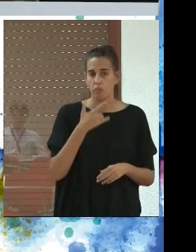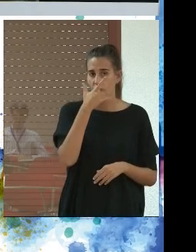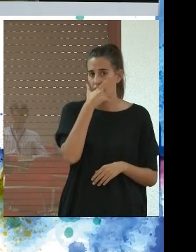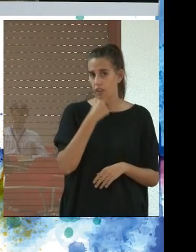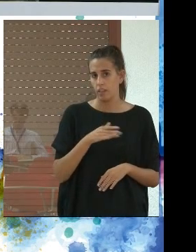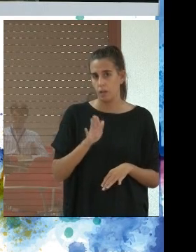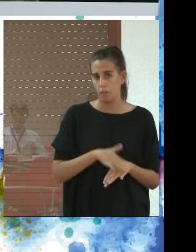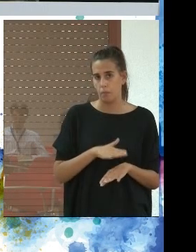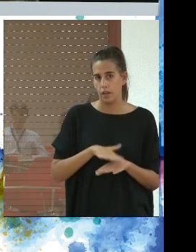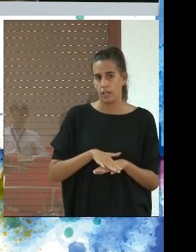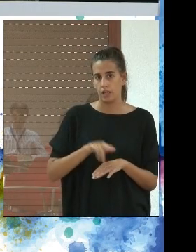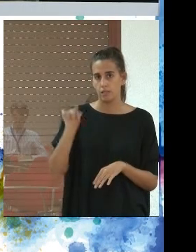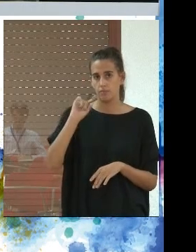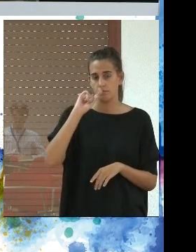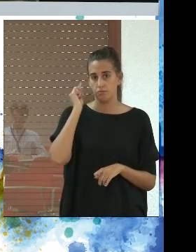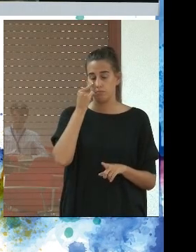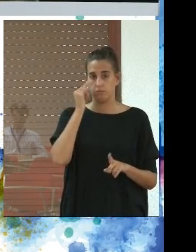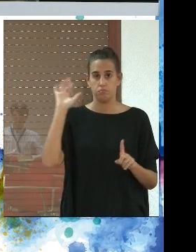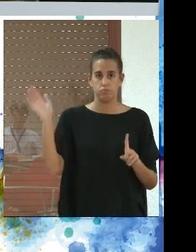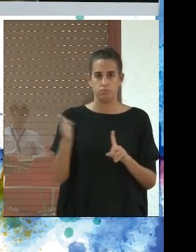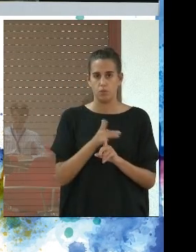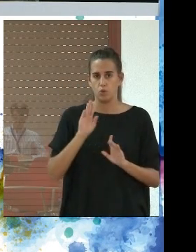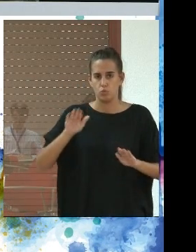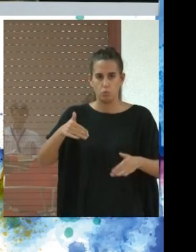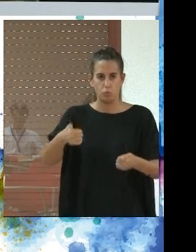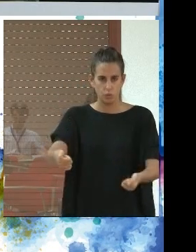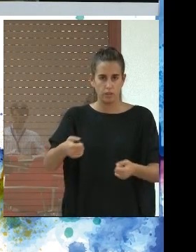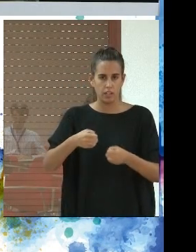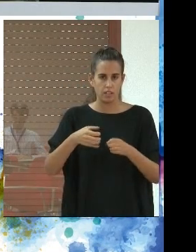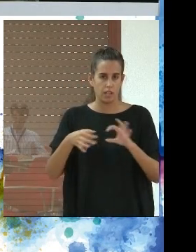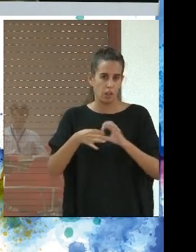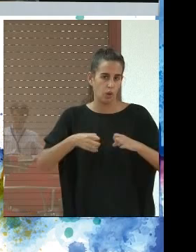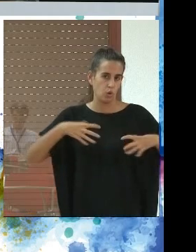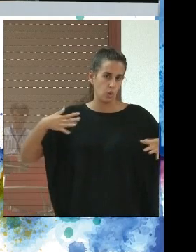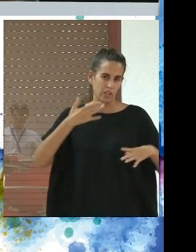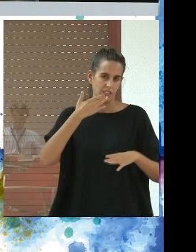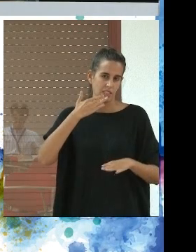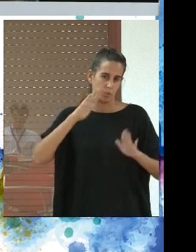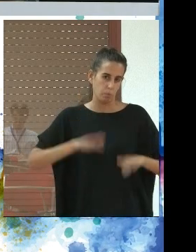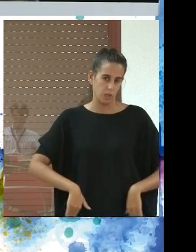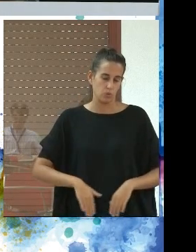studies that are easier to detect its full potential,